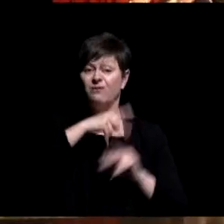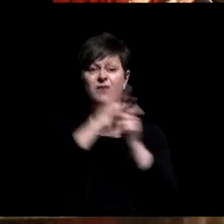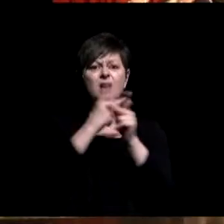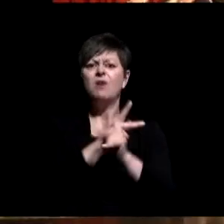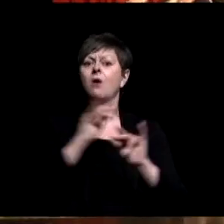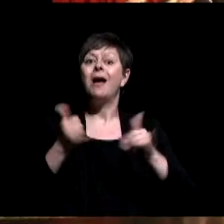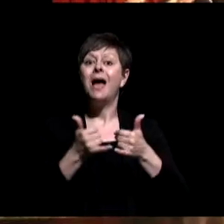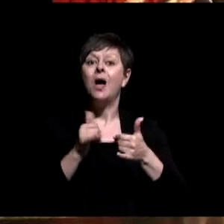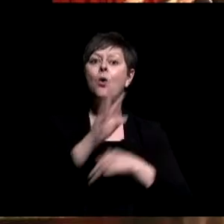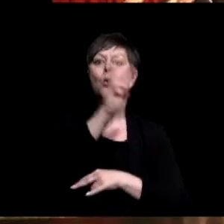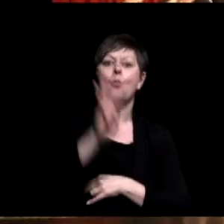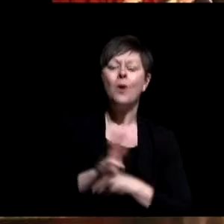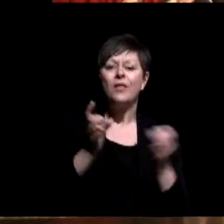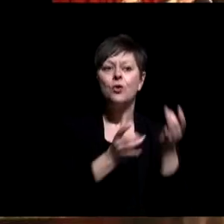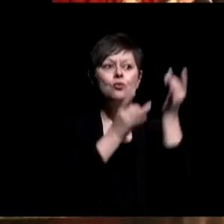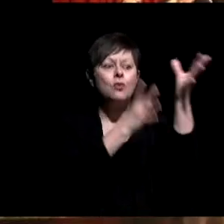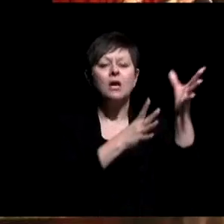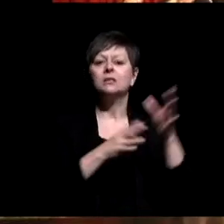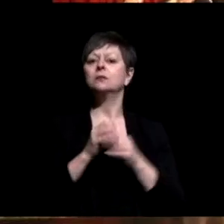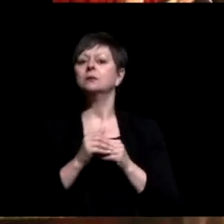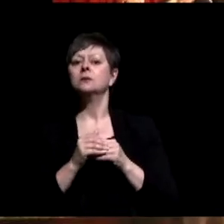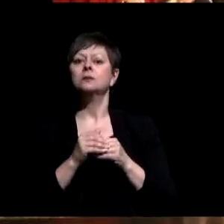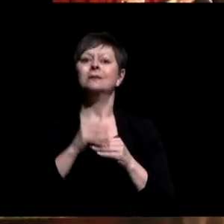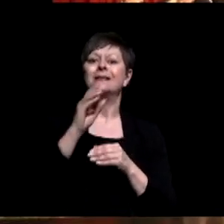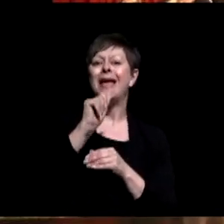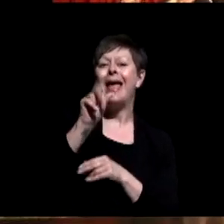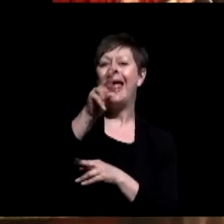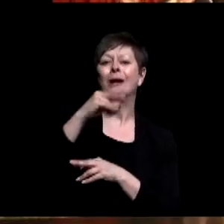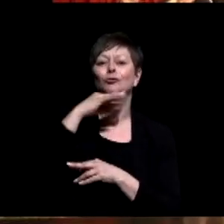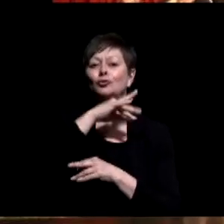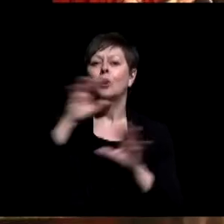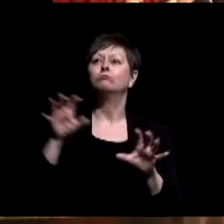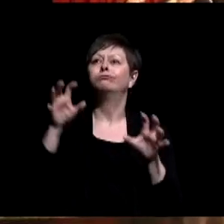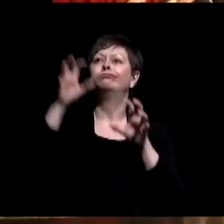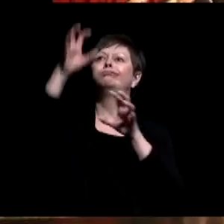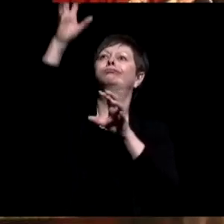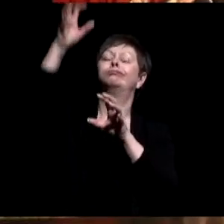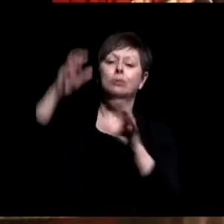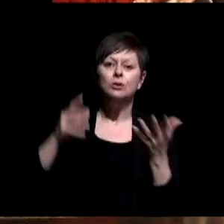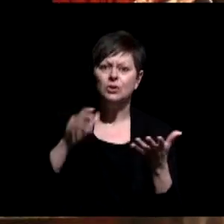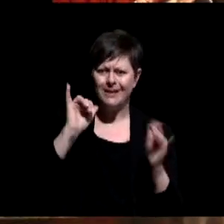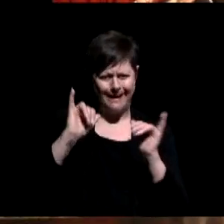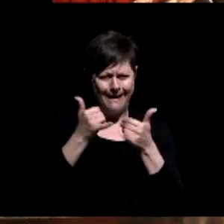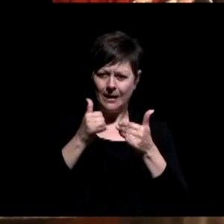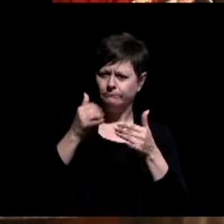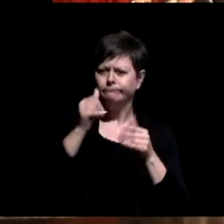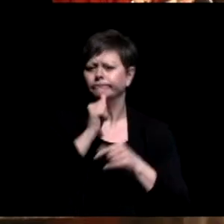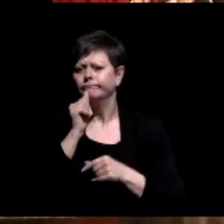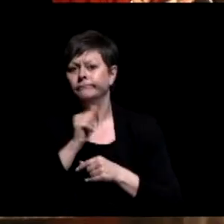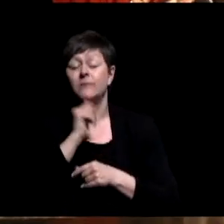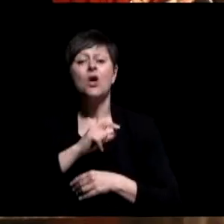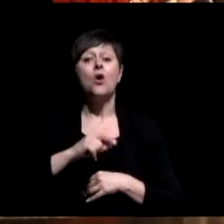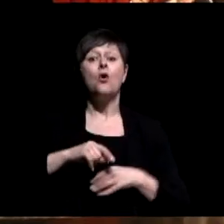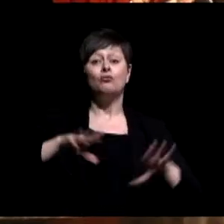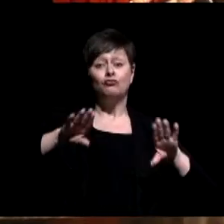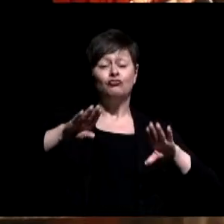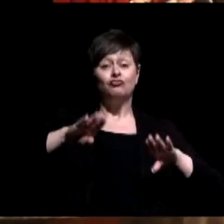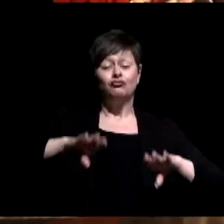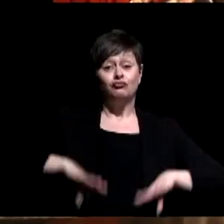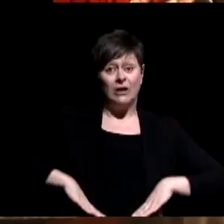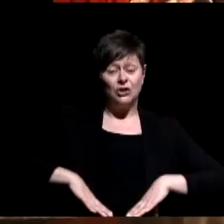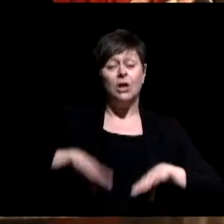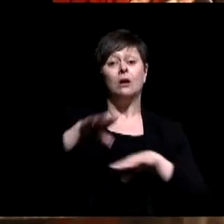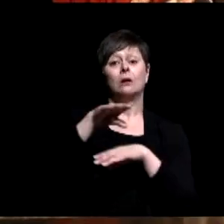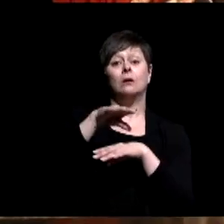reduce greenhouse gases. And of course, when Russia invaded Ukraine, our